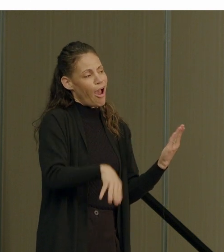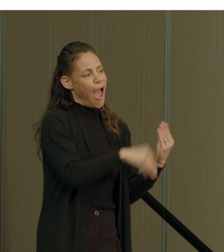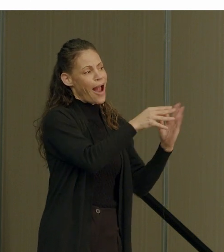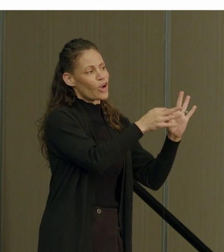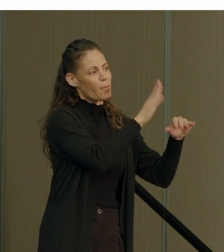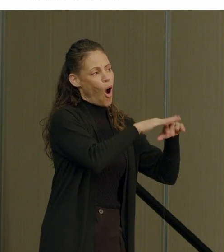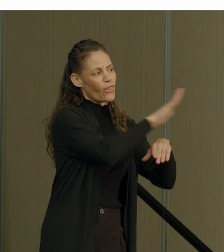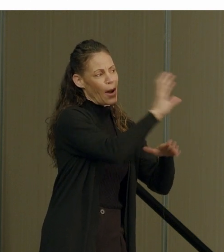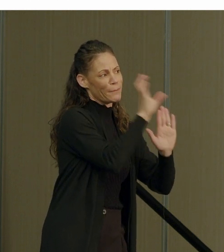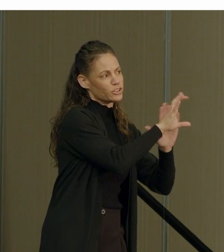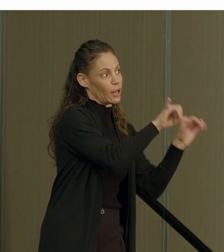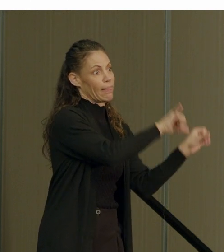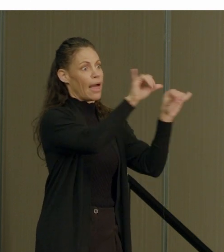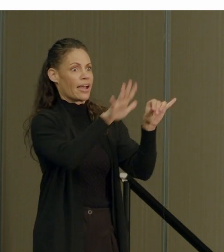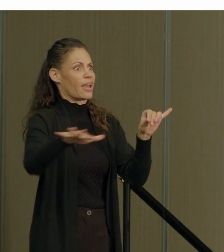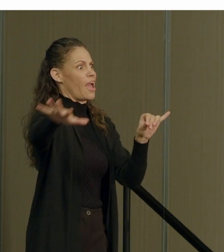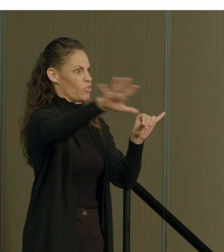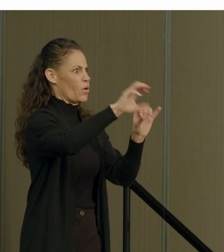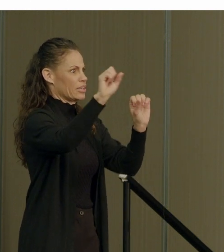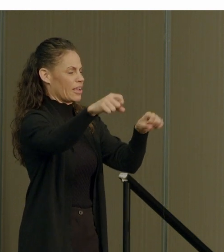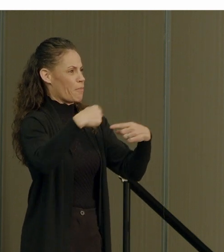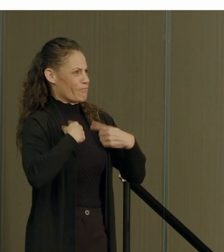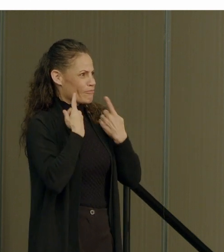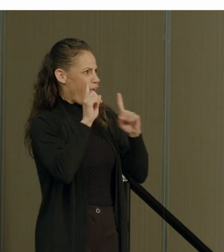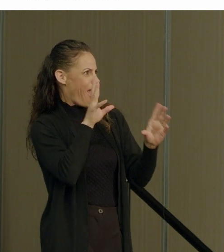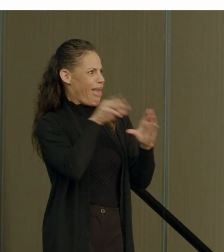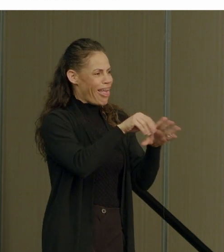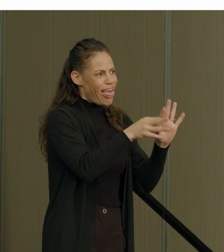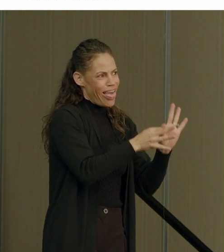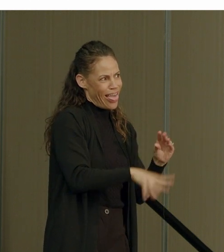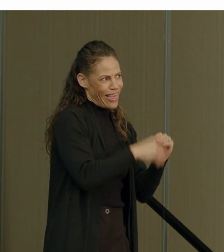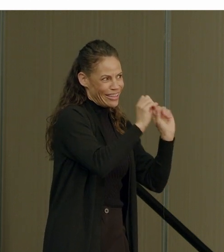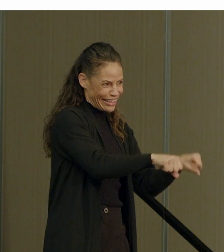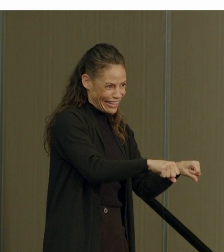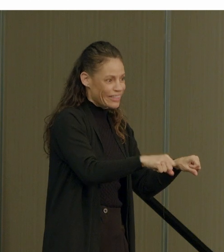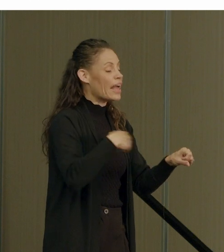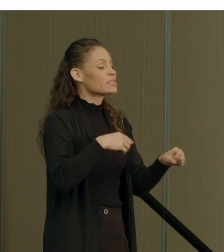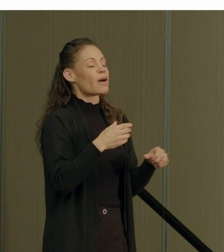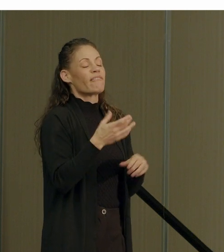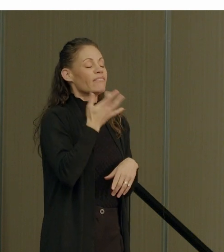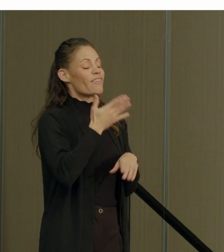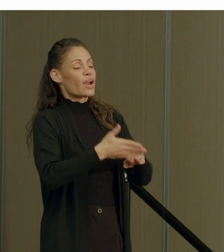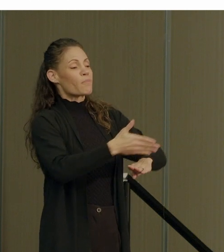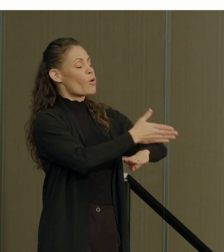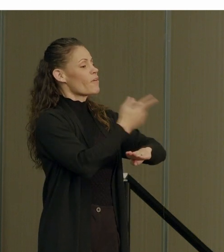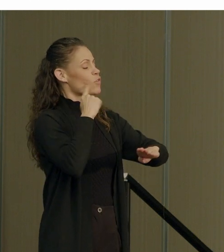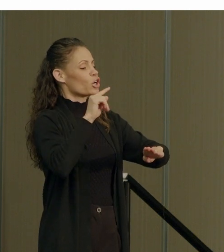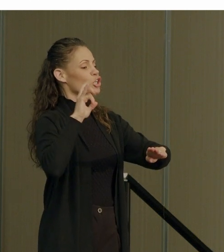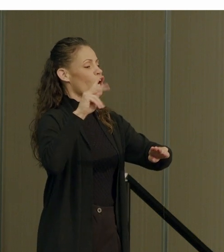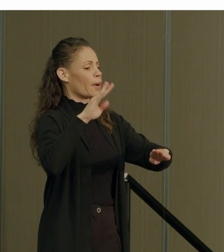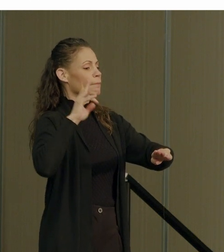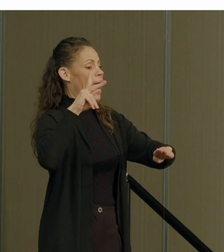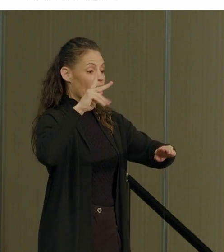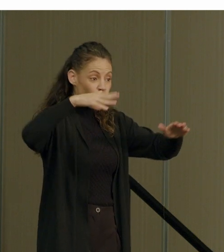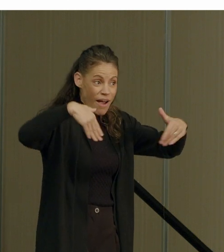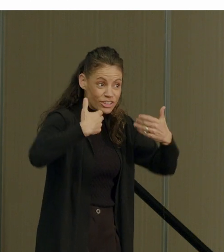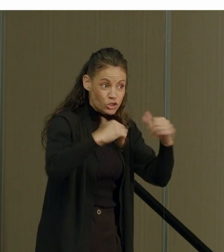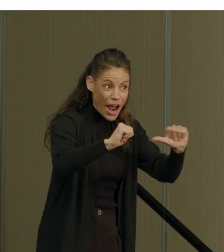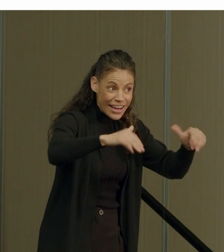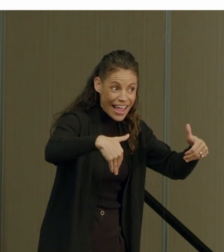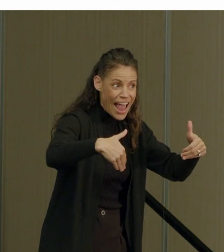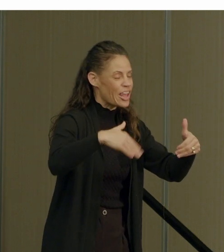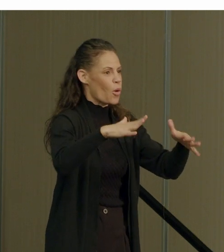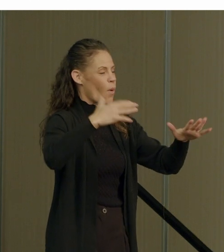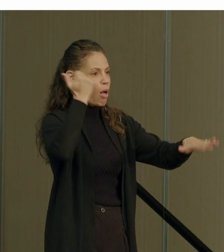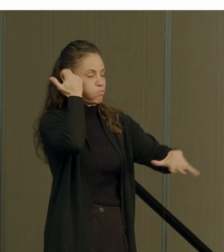else can. This is one of my favorite improvements to TalkBack in a long time. If you have not tried it yet, it will blow you away.